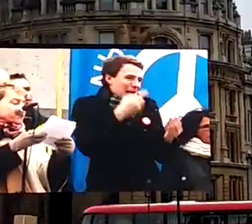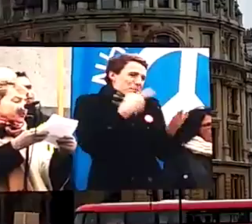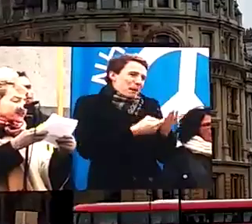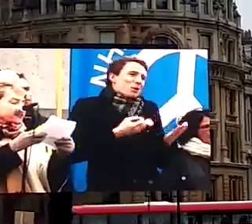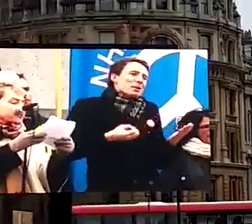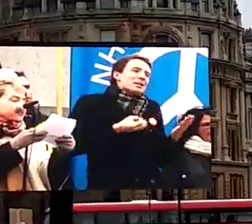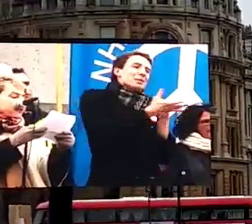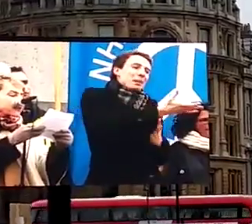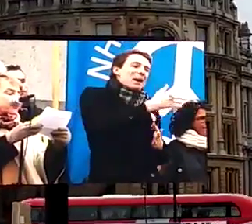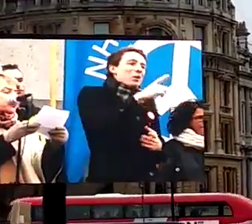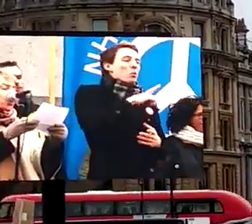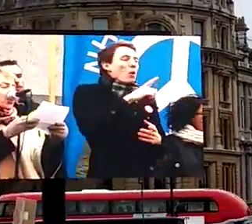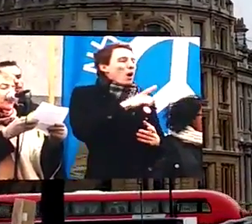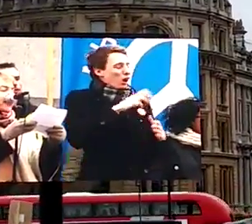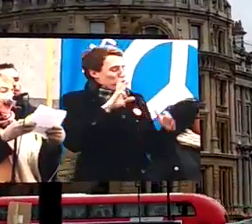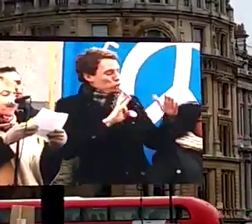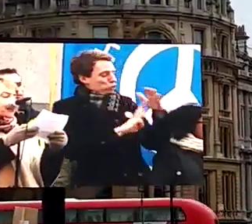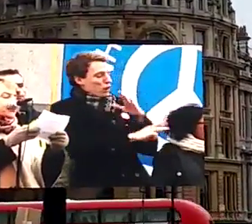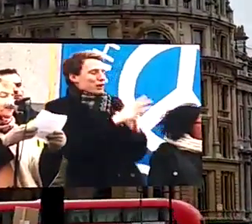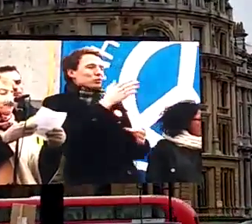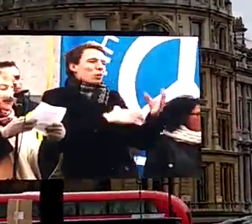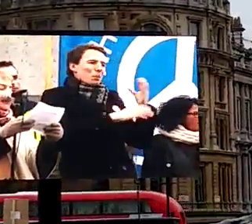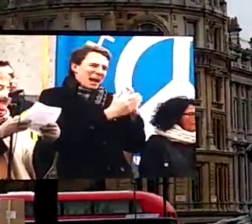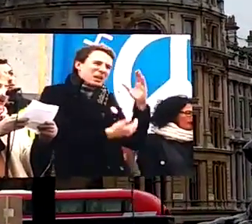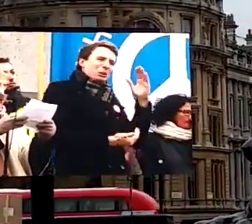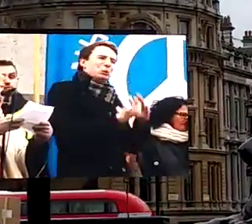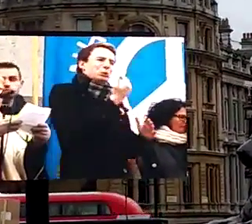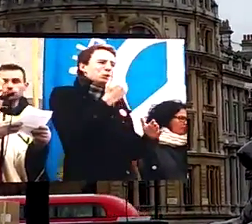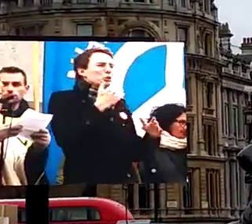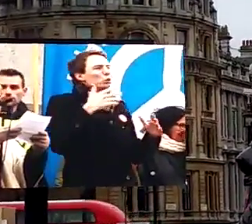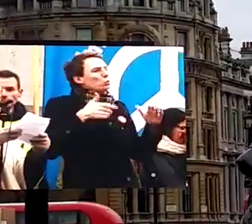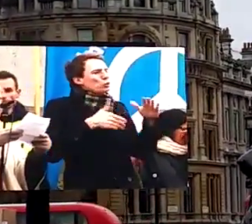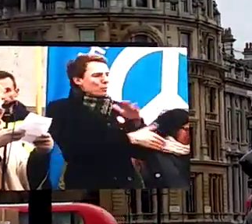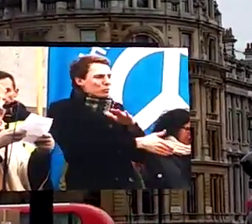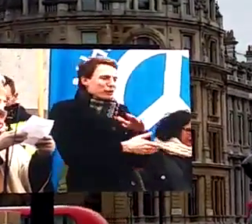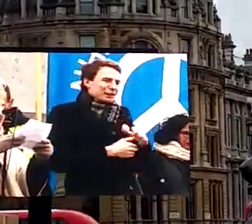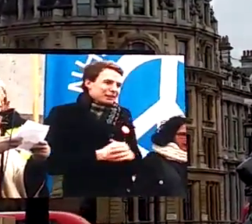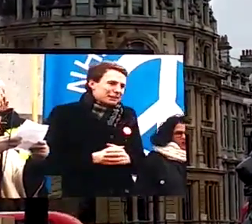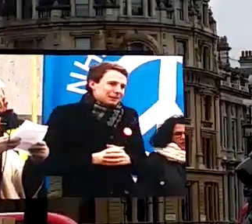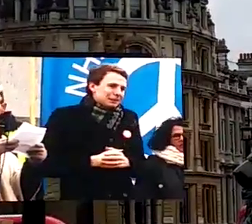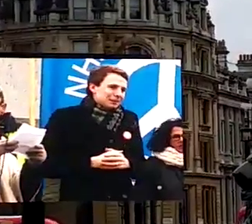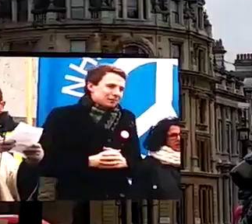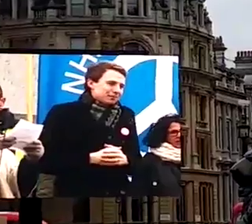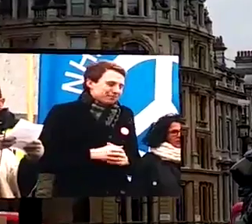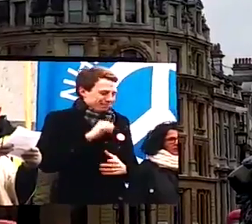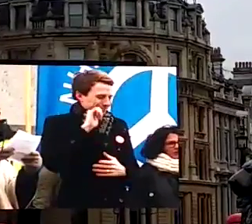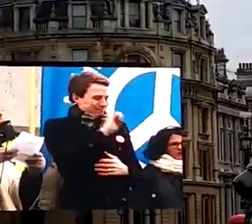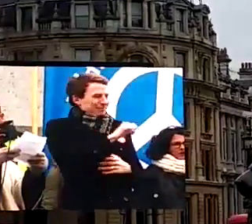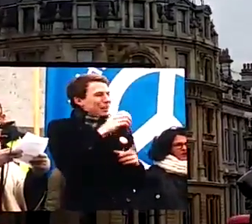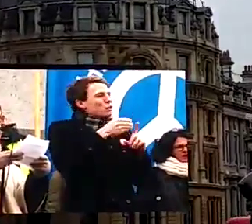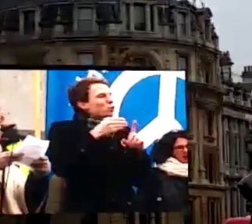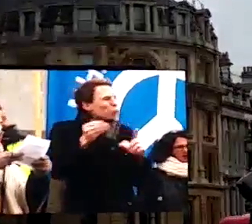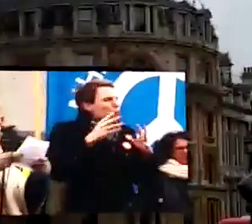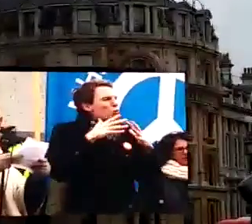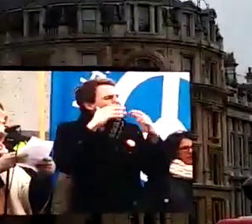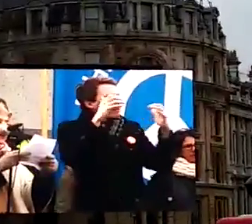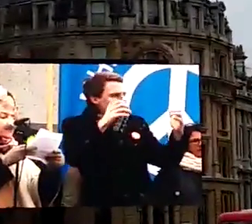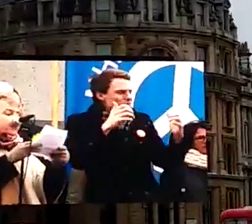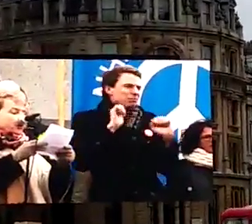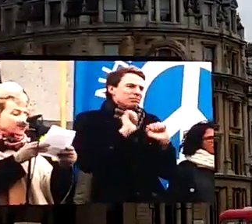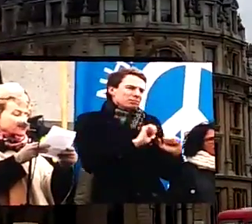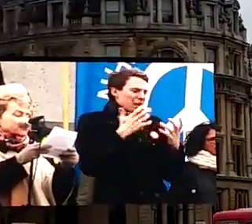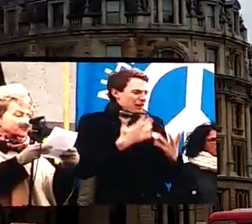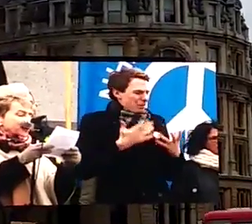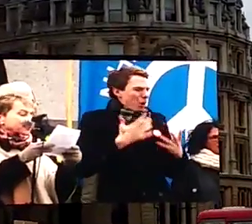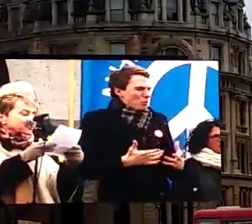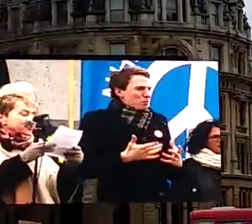nuclear submarines. The Tory cabinet of millionaires is doing this at a time when they are punishing